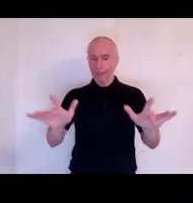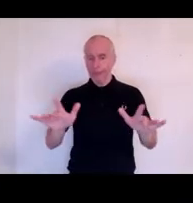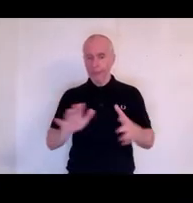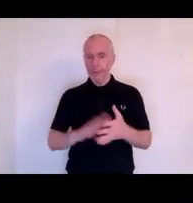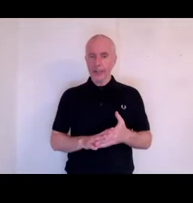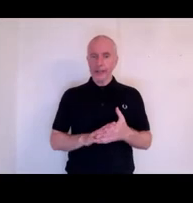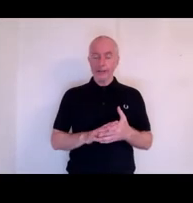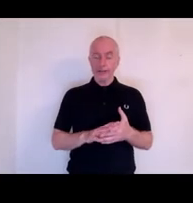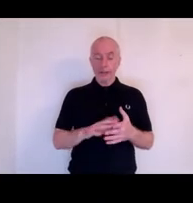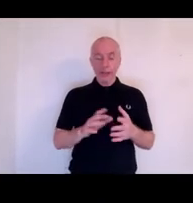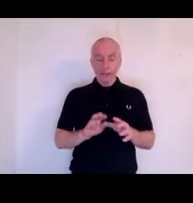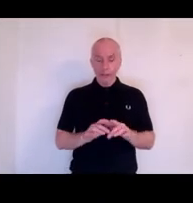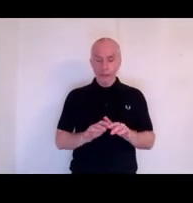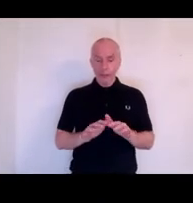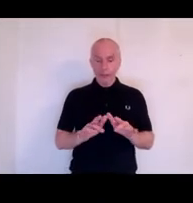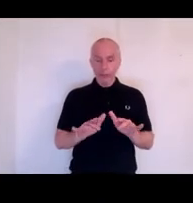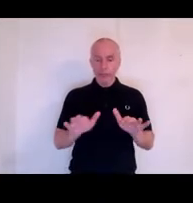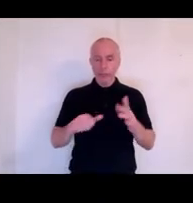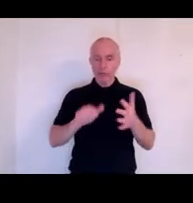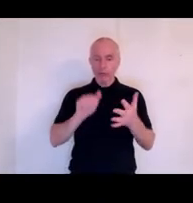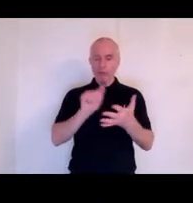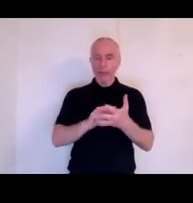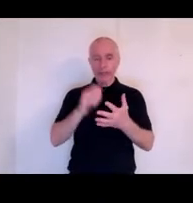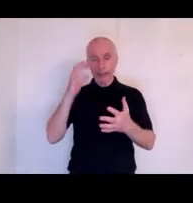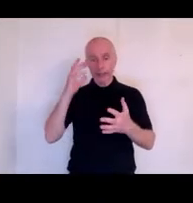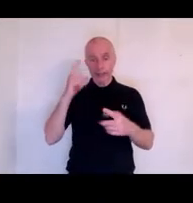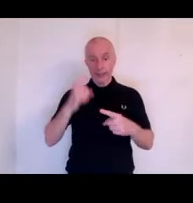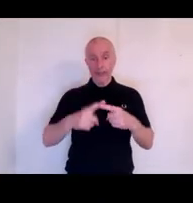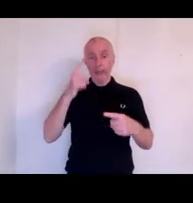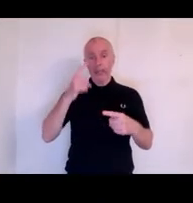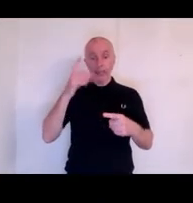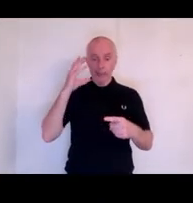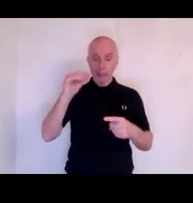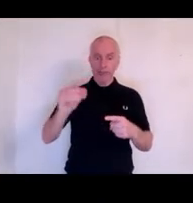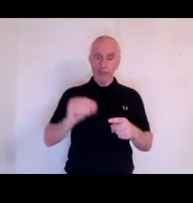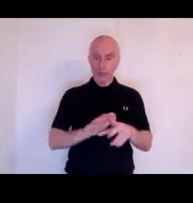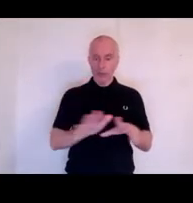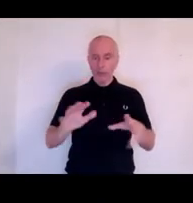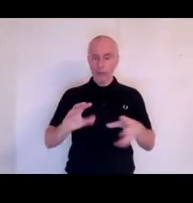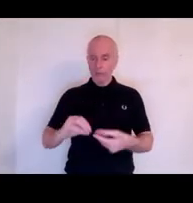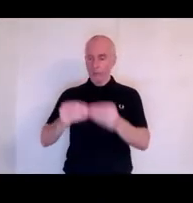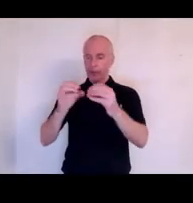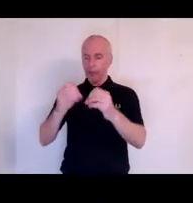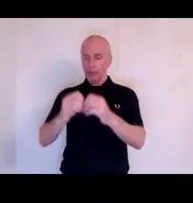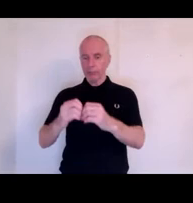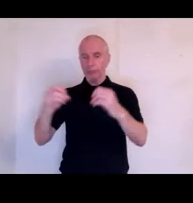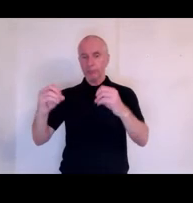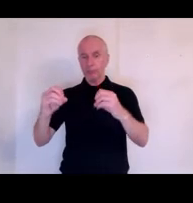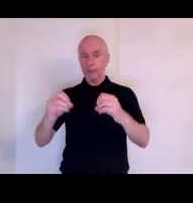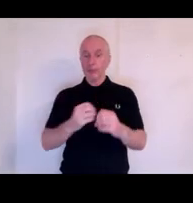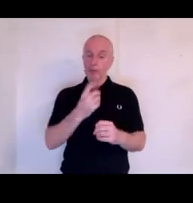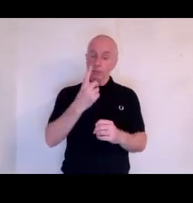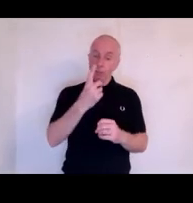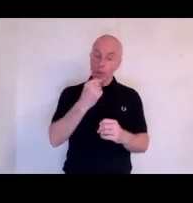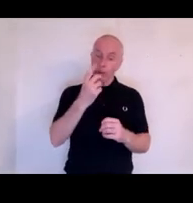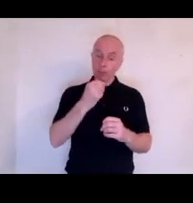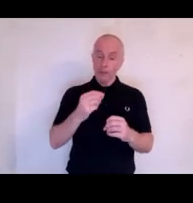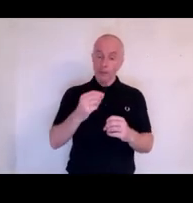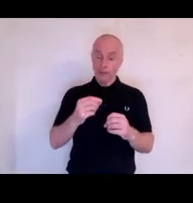speed such that they may induce fission, the probability that a neutron of the right speed will induce fission,